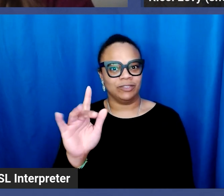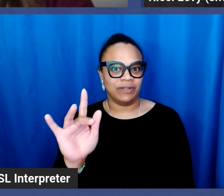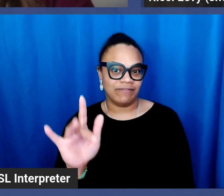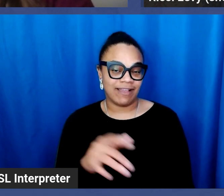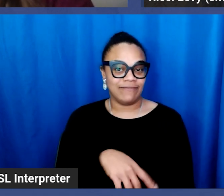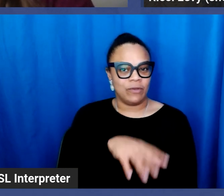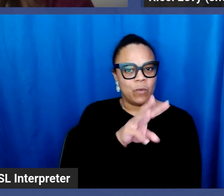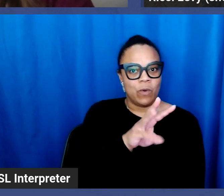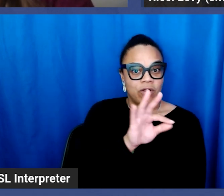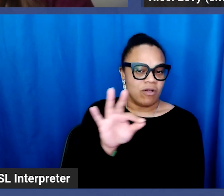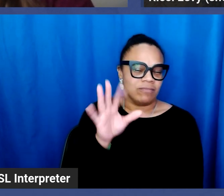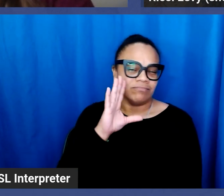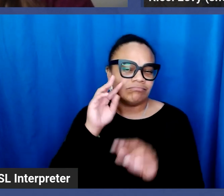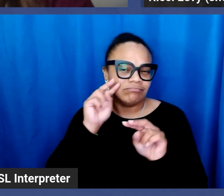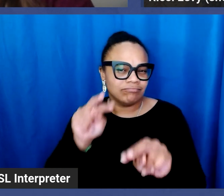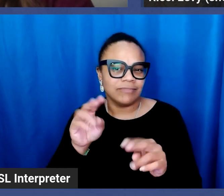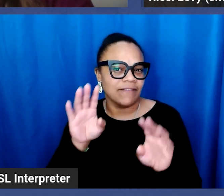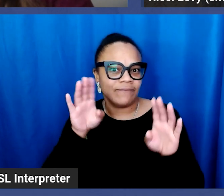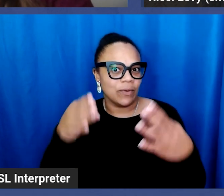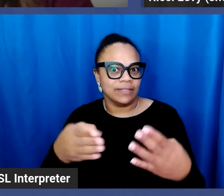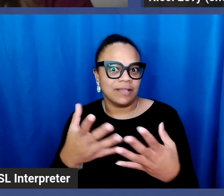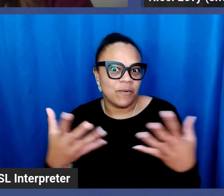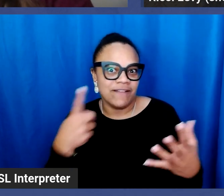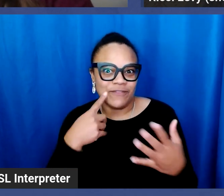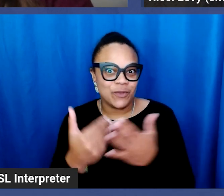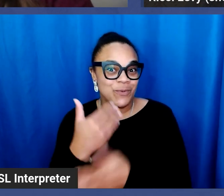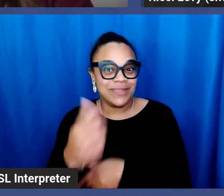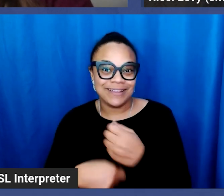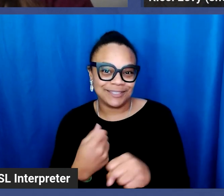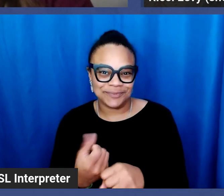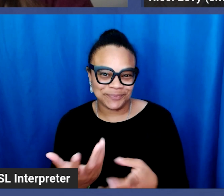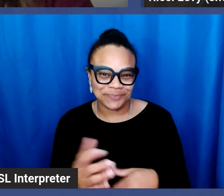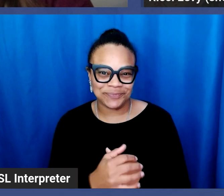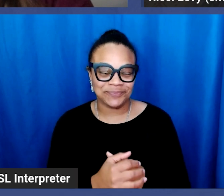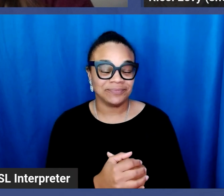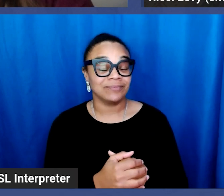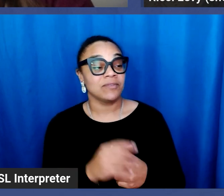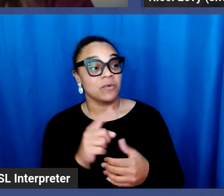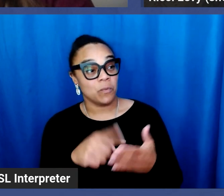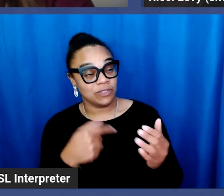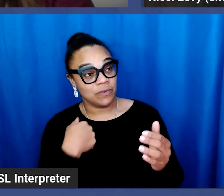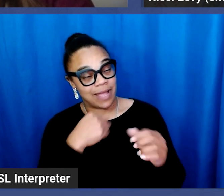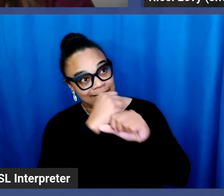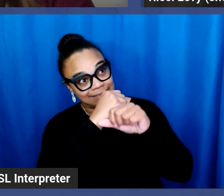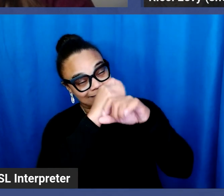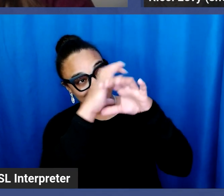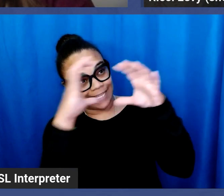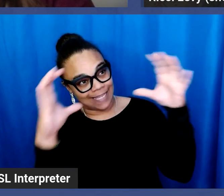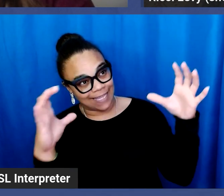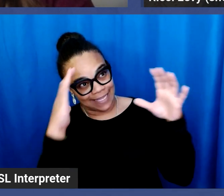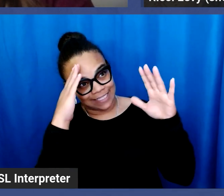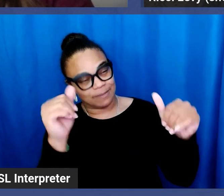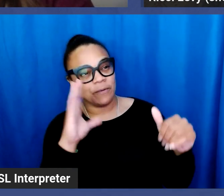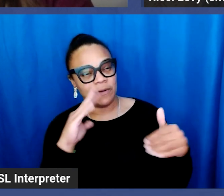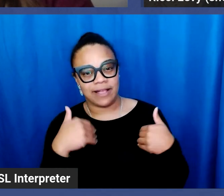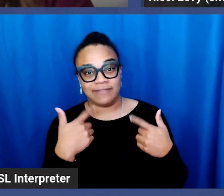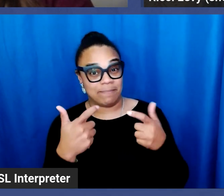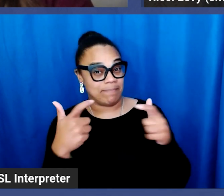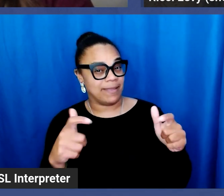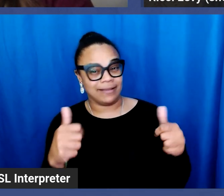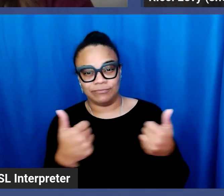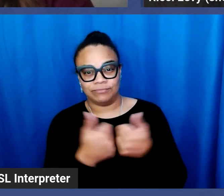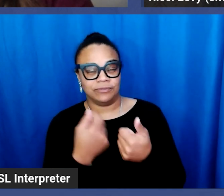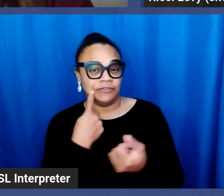Woodhull going to be focusing on in the new year? Well, what do I see as the biggest challenges to